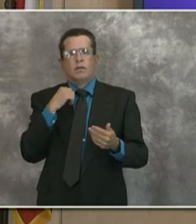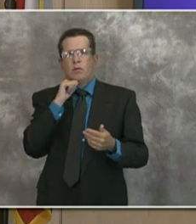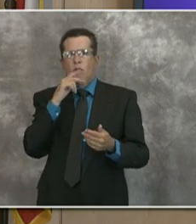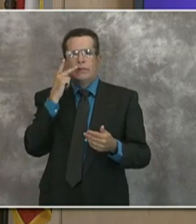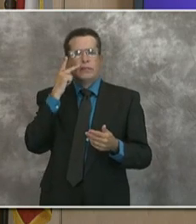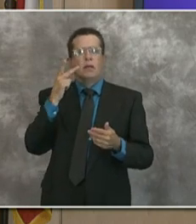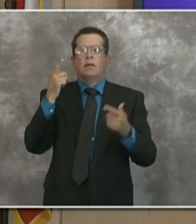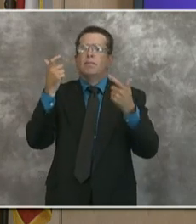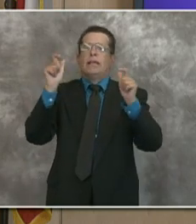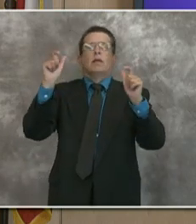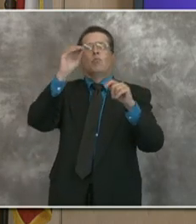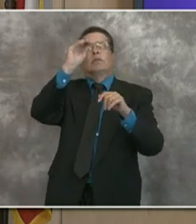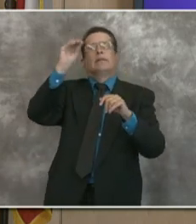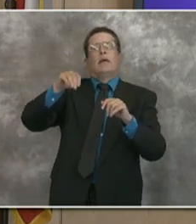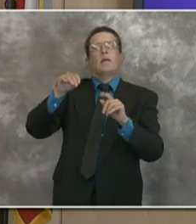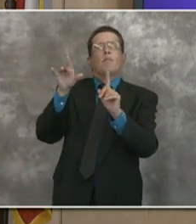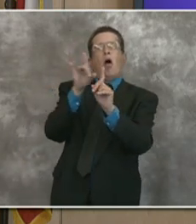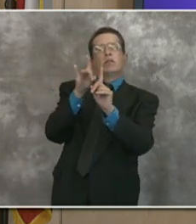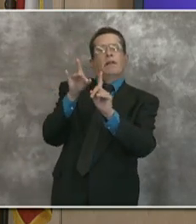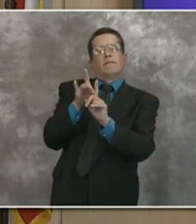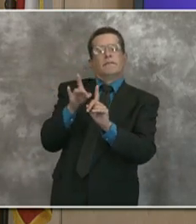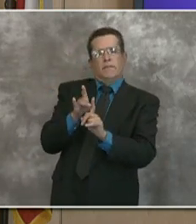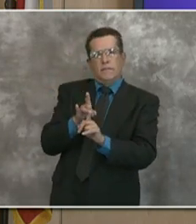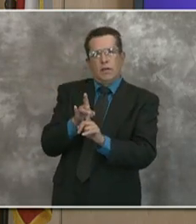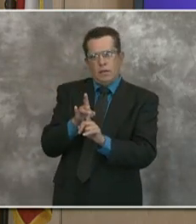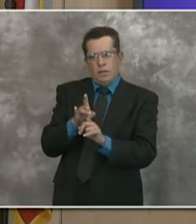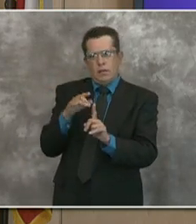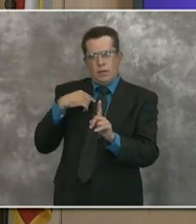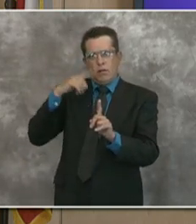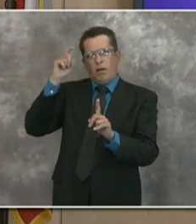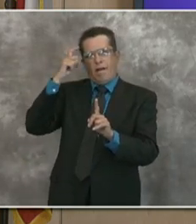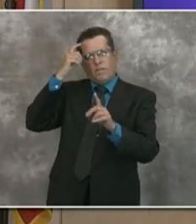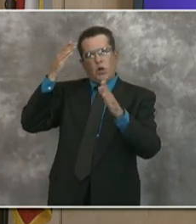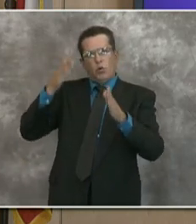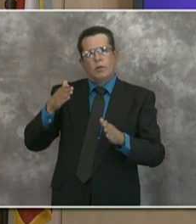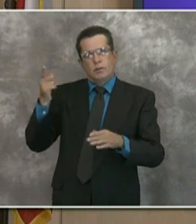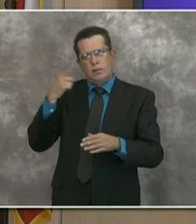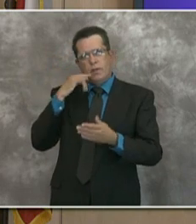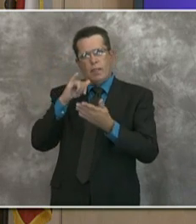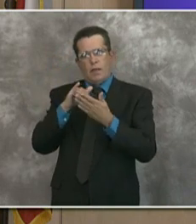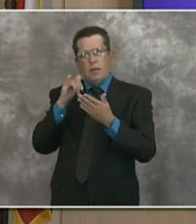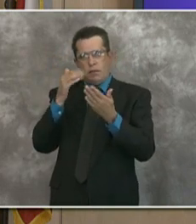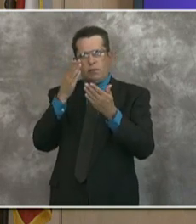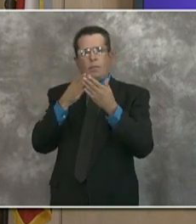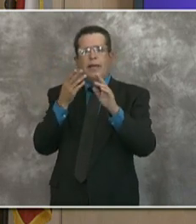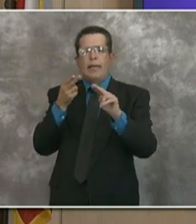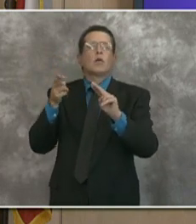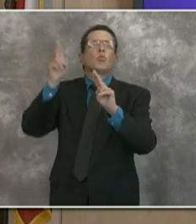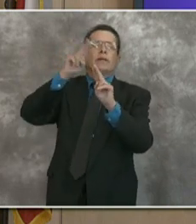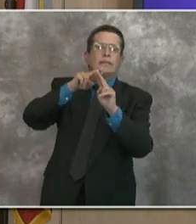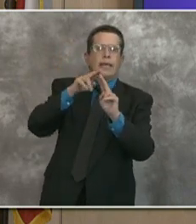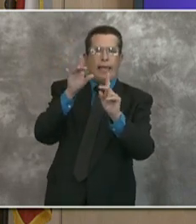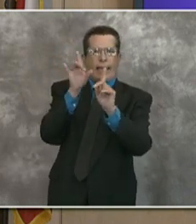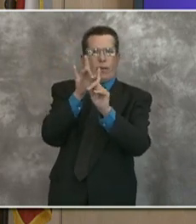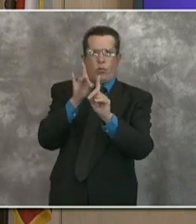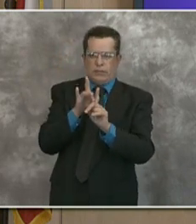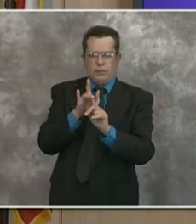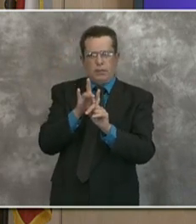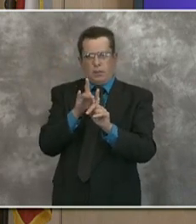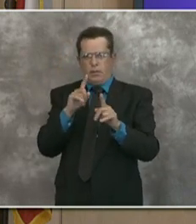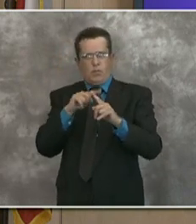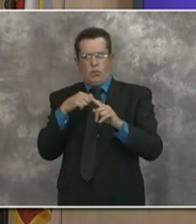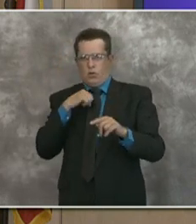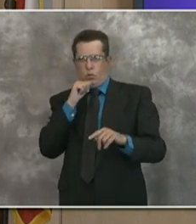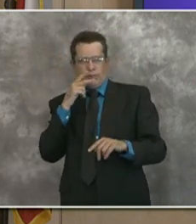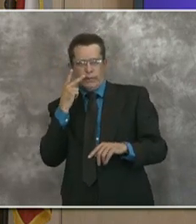in cases or percentage of positives in cases. I know the governor set to brace for an increase in cases. I think we aren't seeing that here yet.